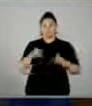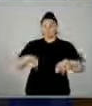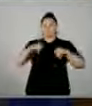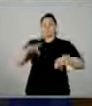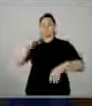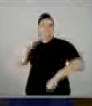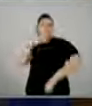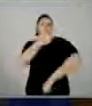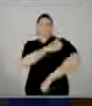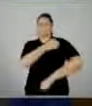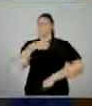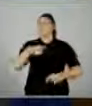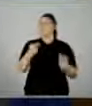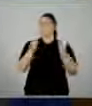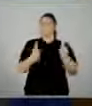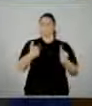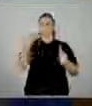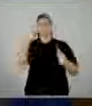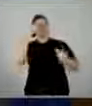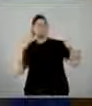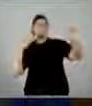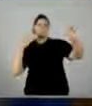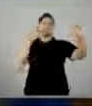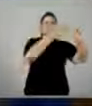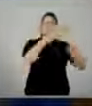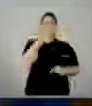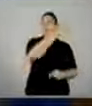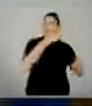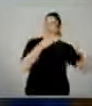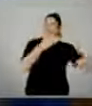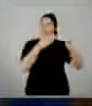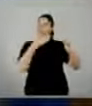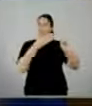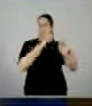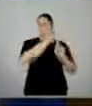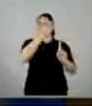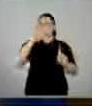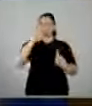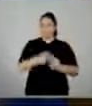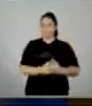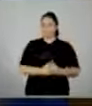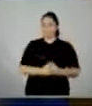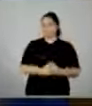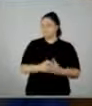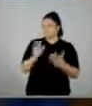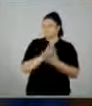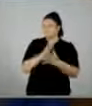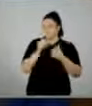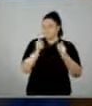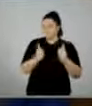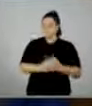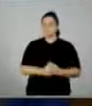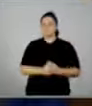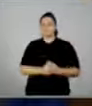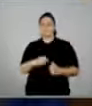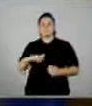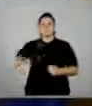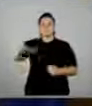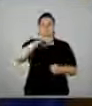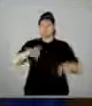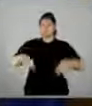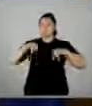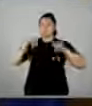happy byproduct of the decision. It also means that we are absolutely on track, so every Australian who